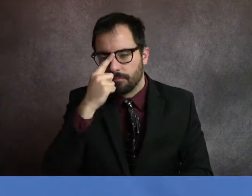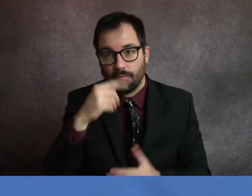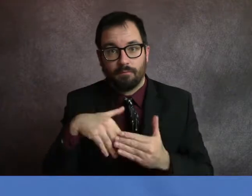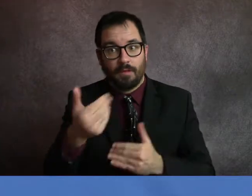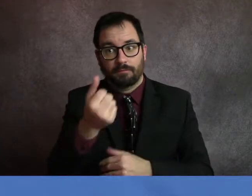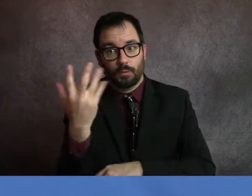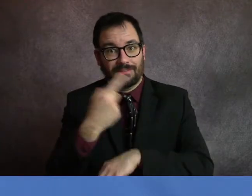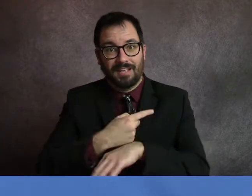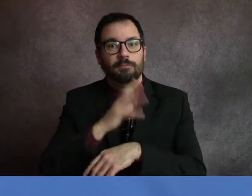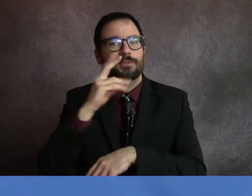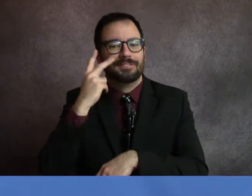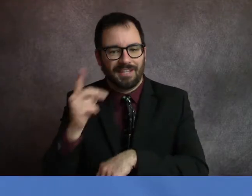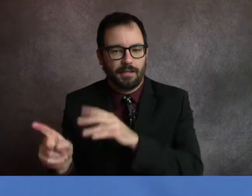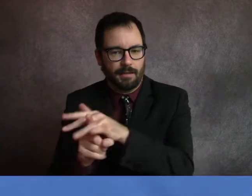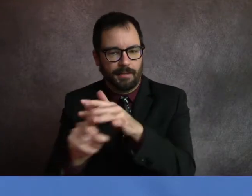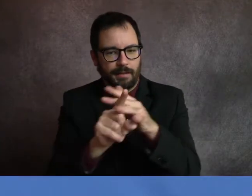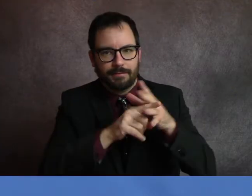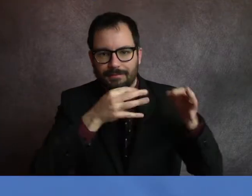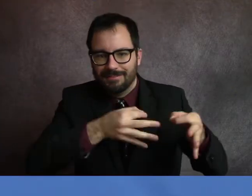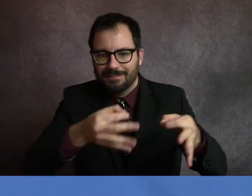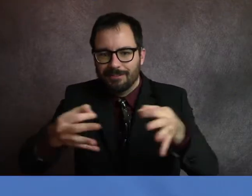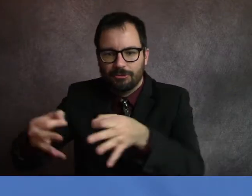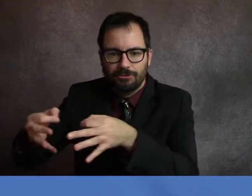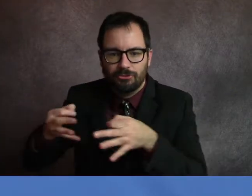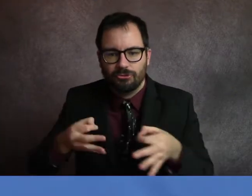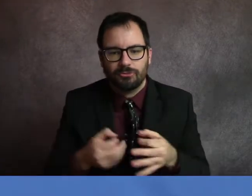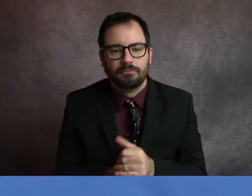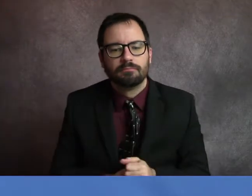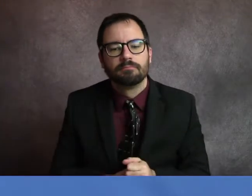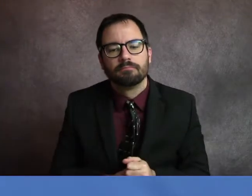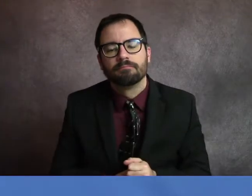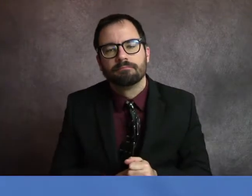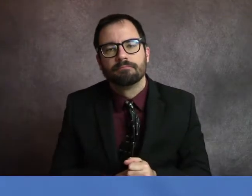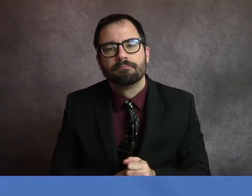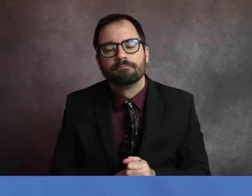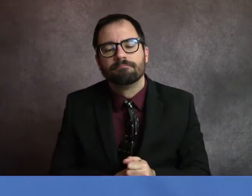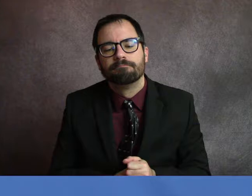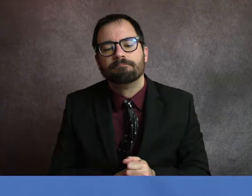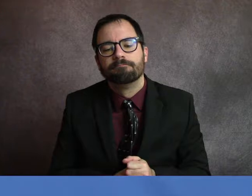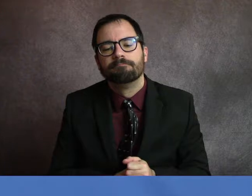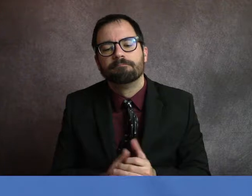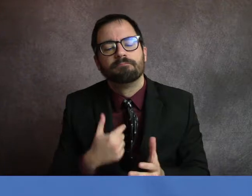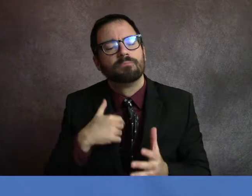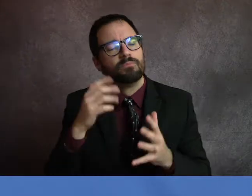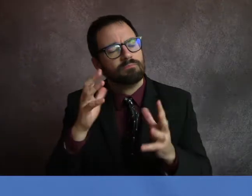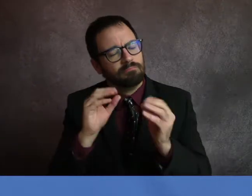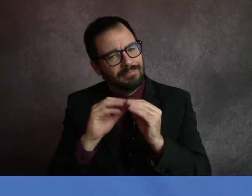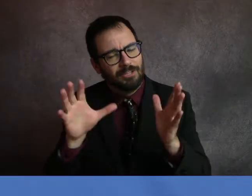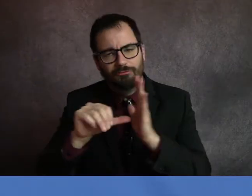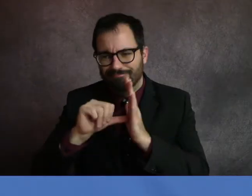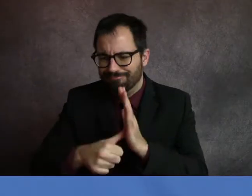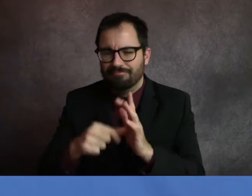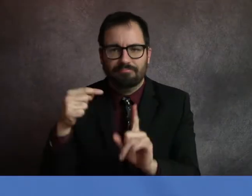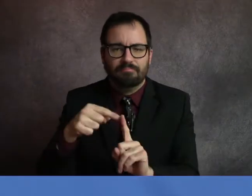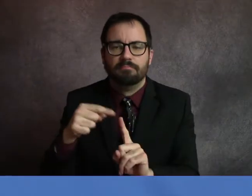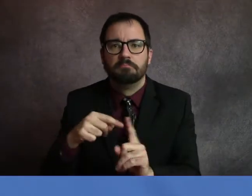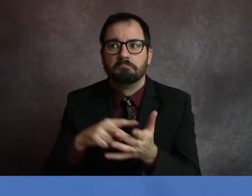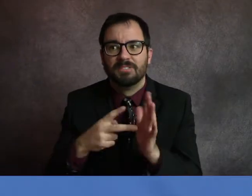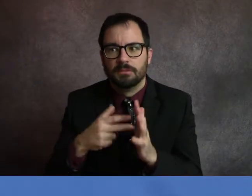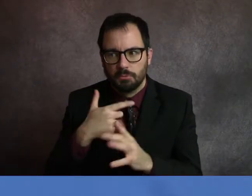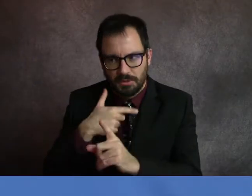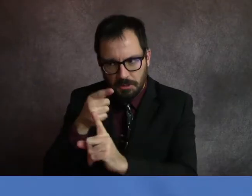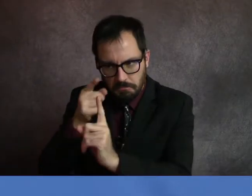taking. Before I mention some of the activities affected in Boston, I want to be clear. This is not about targeting